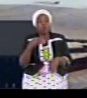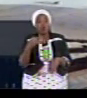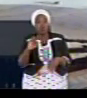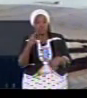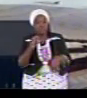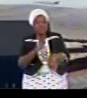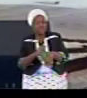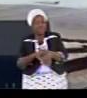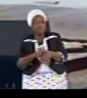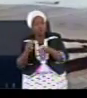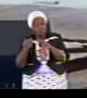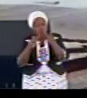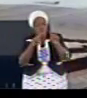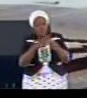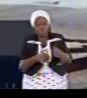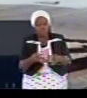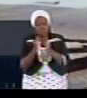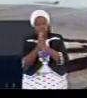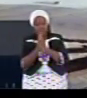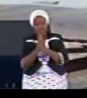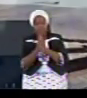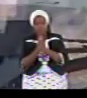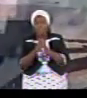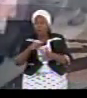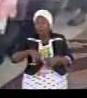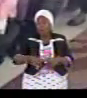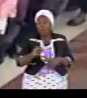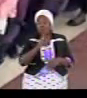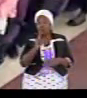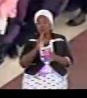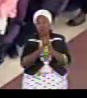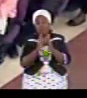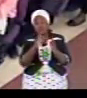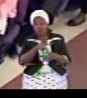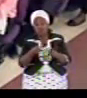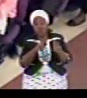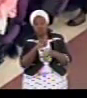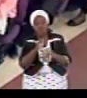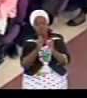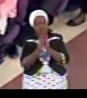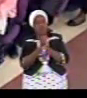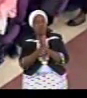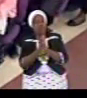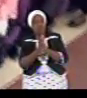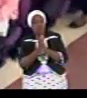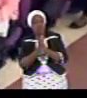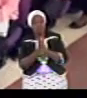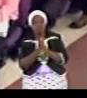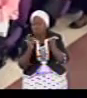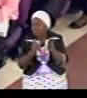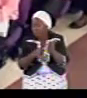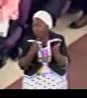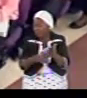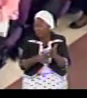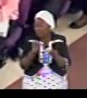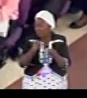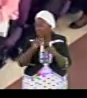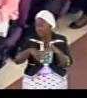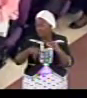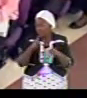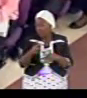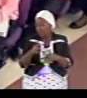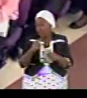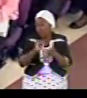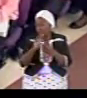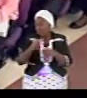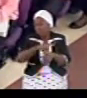Watch and pray. While you're watching, pray. Something beyond you that your